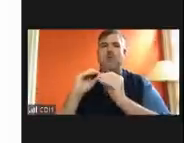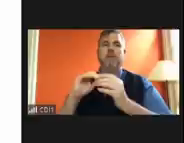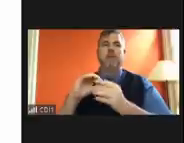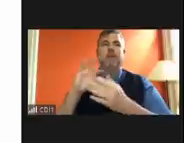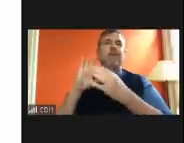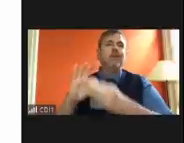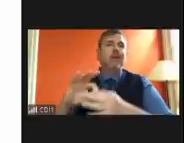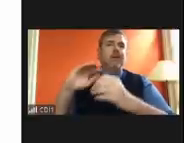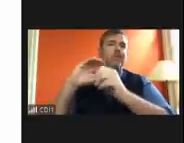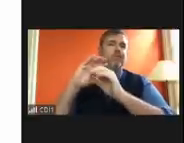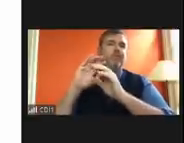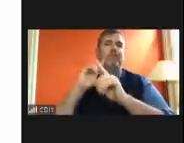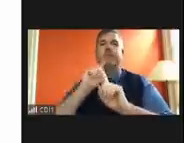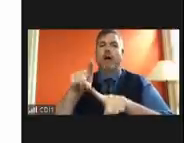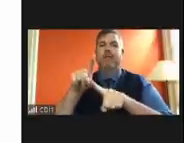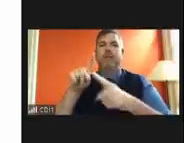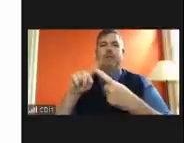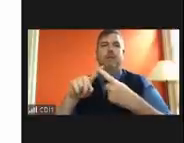please.